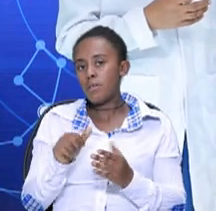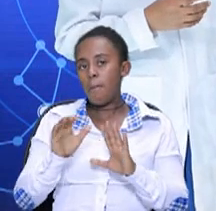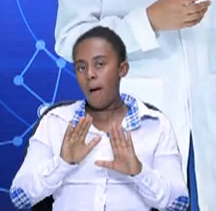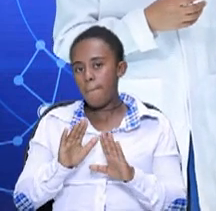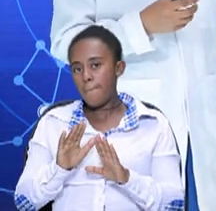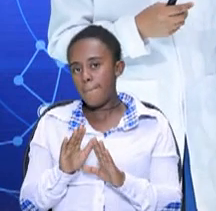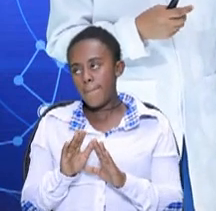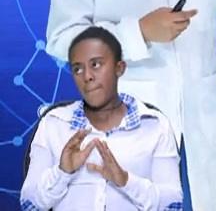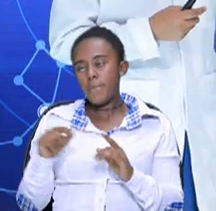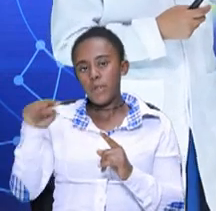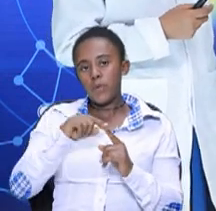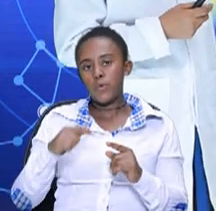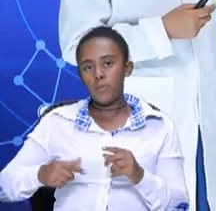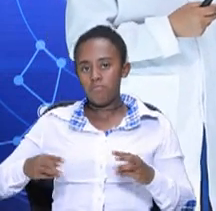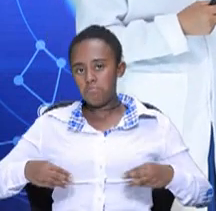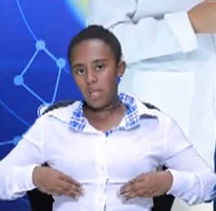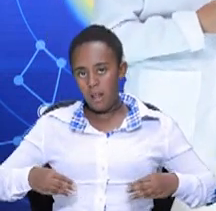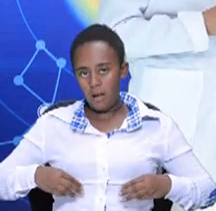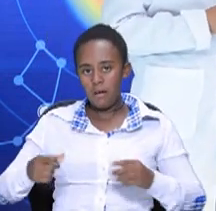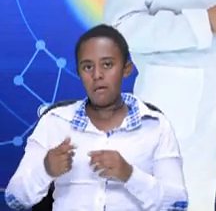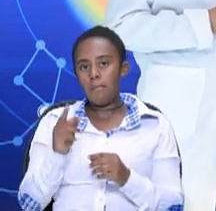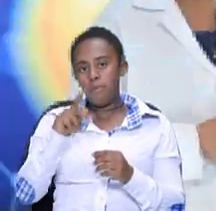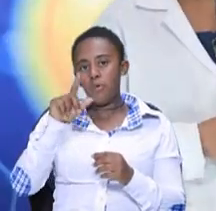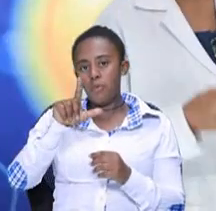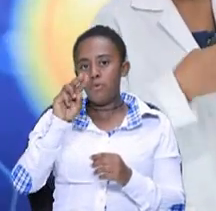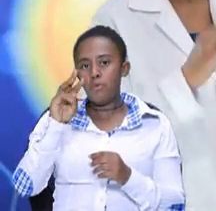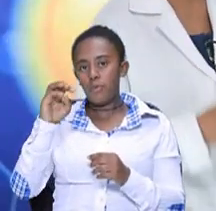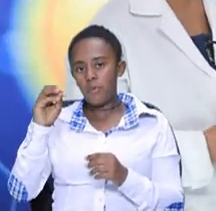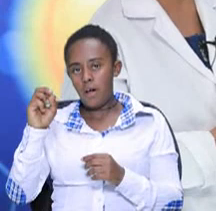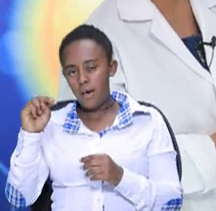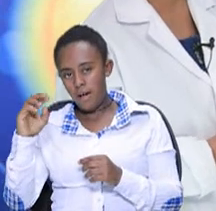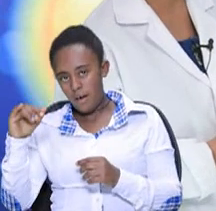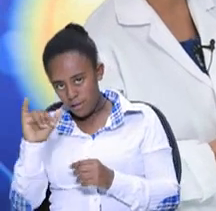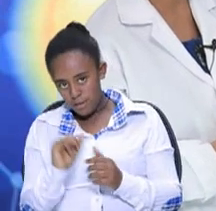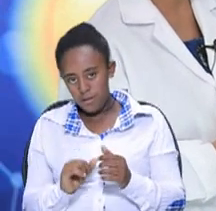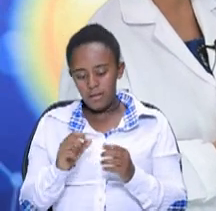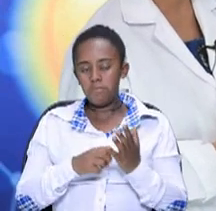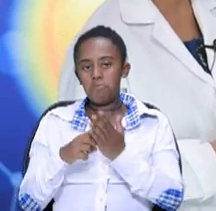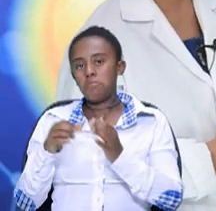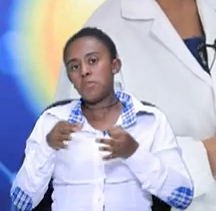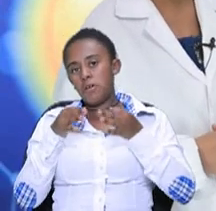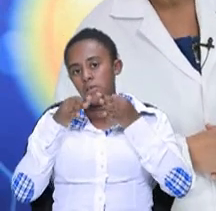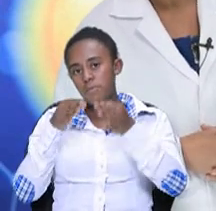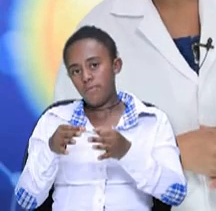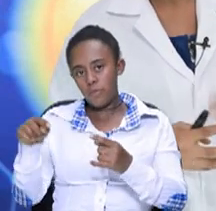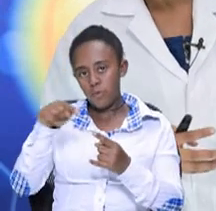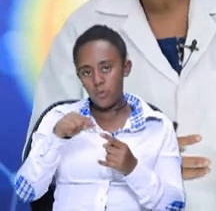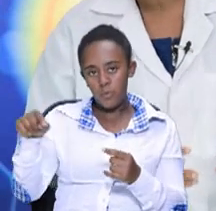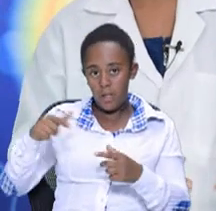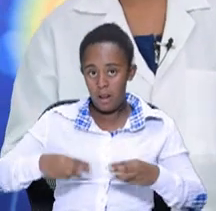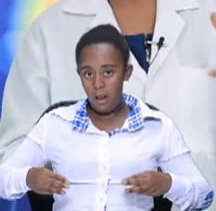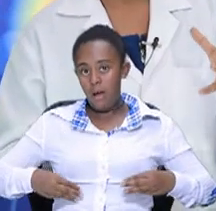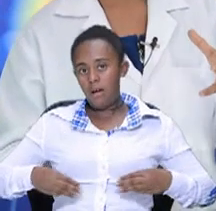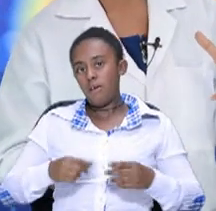pump to the lung by pulmonary artery. It will transport by pulmonary artery to the lung.